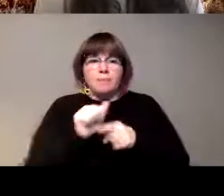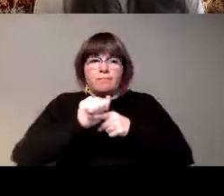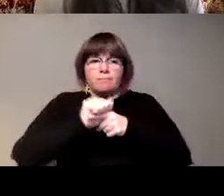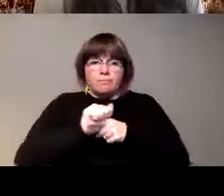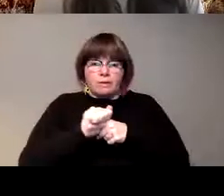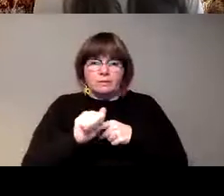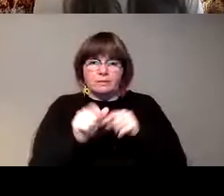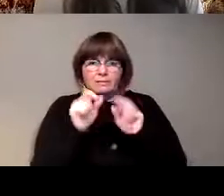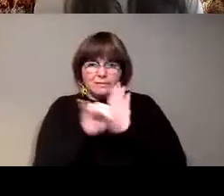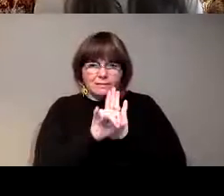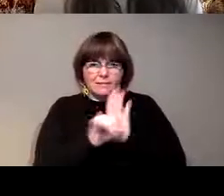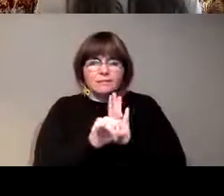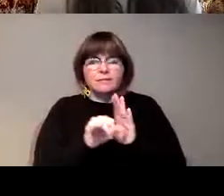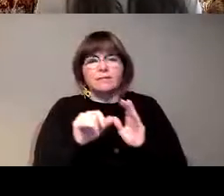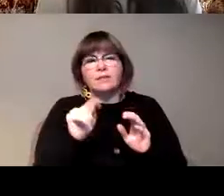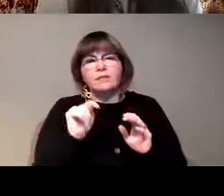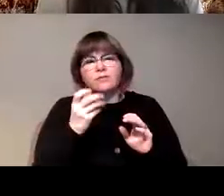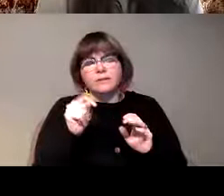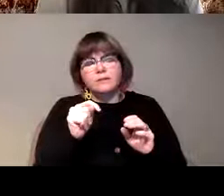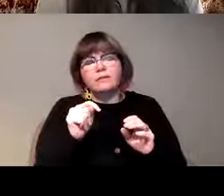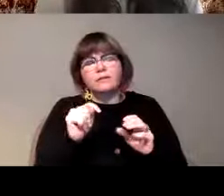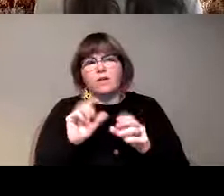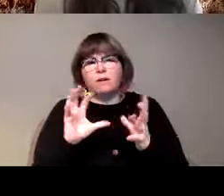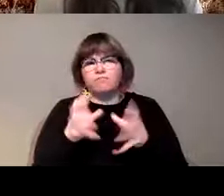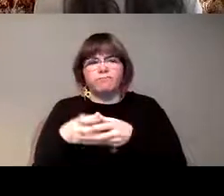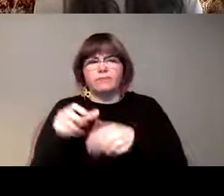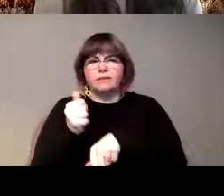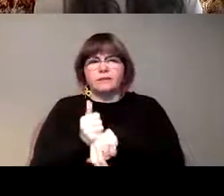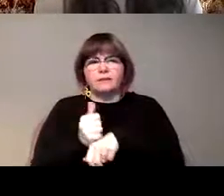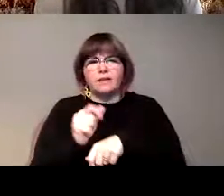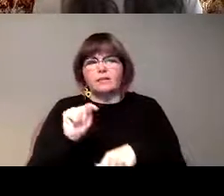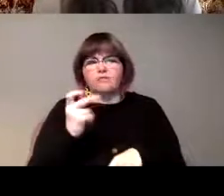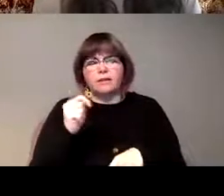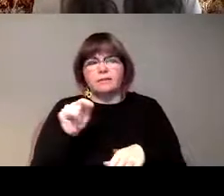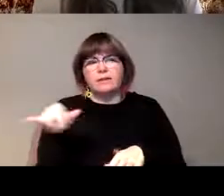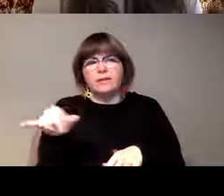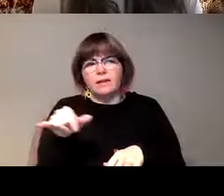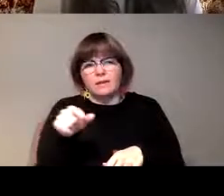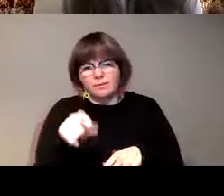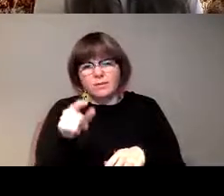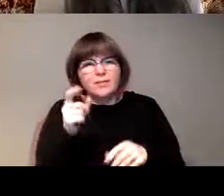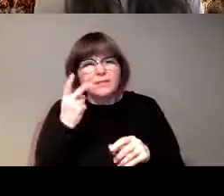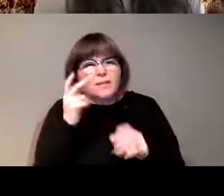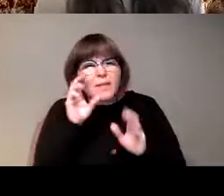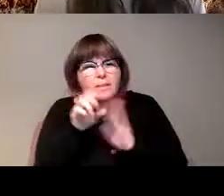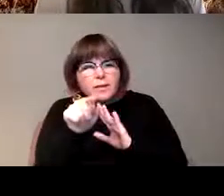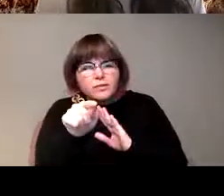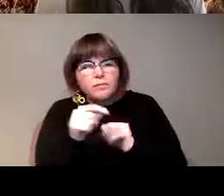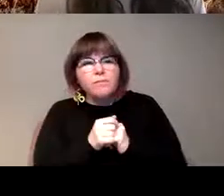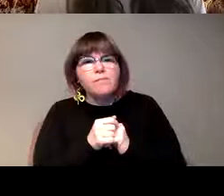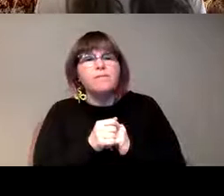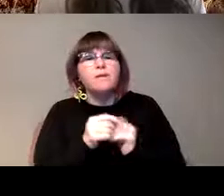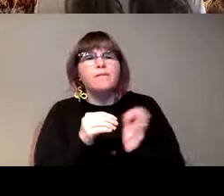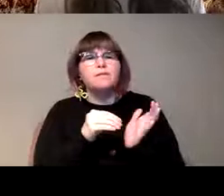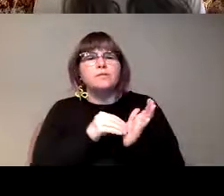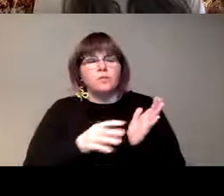identifying, in this case, transits on a curated set of what are called transit light curves, like you're seeing in this GIF. And this gives students the